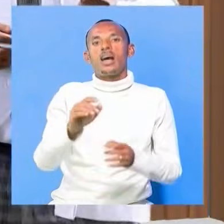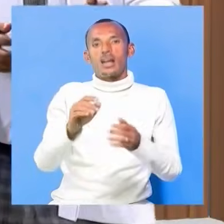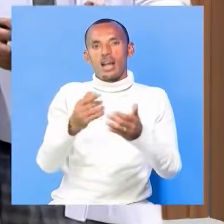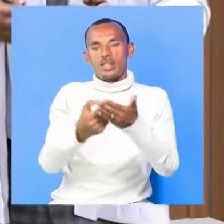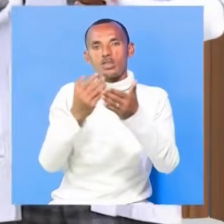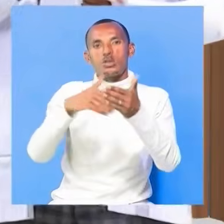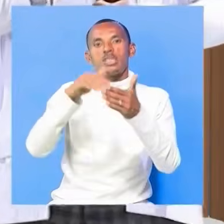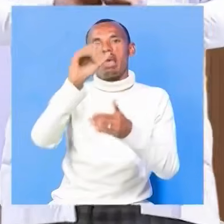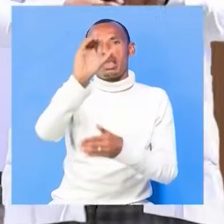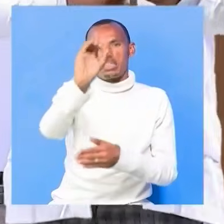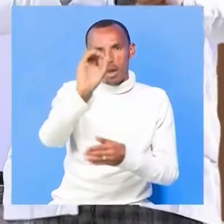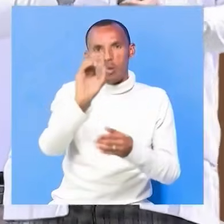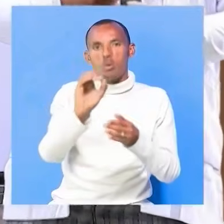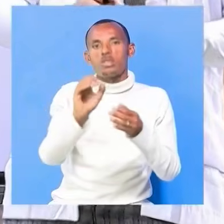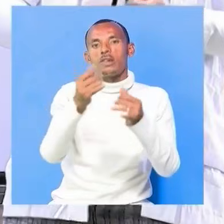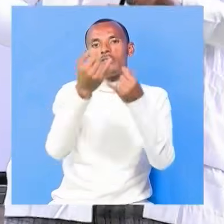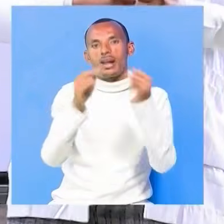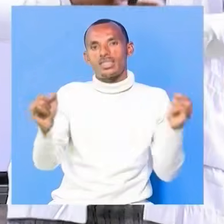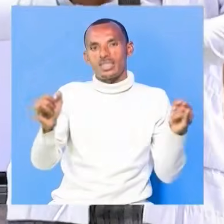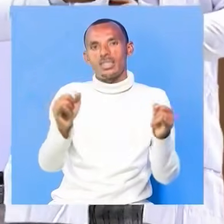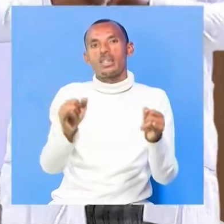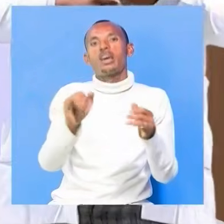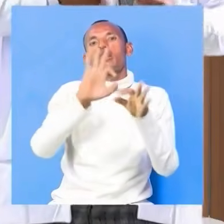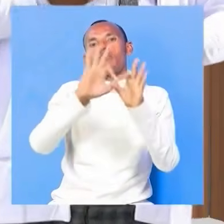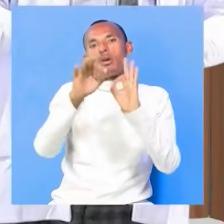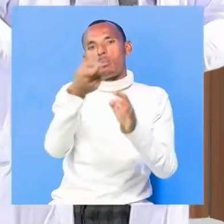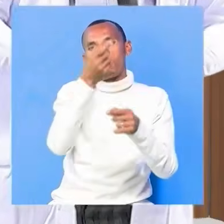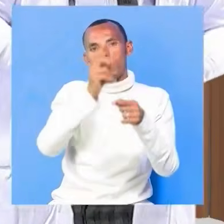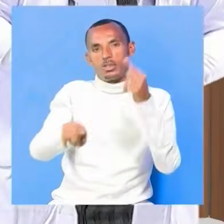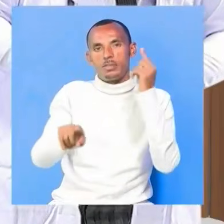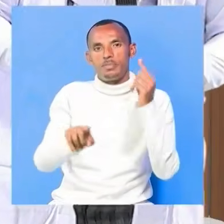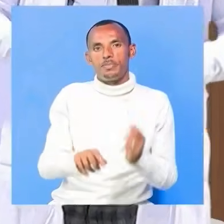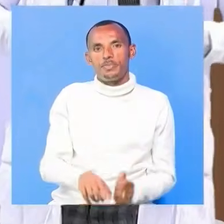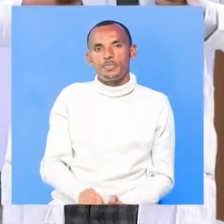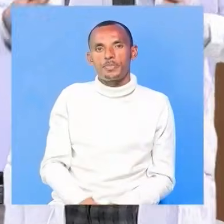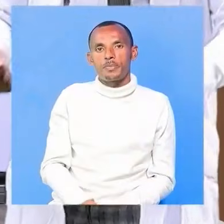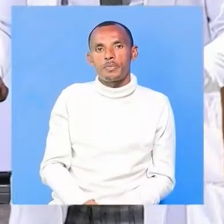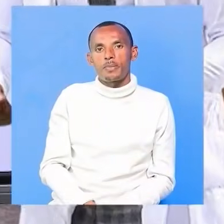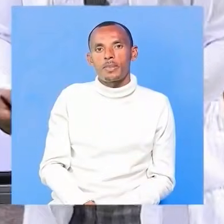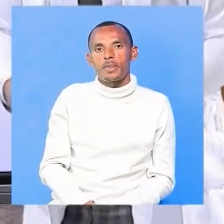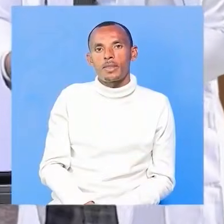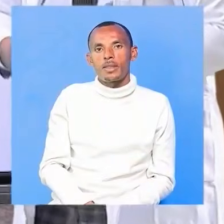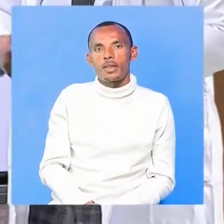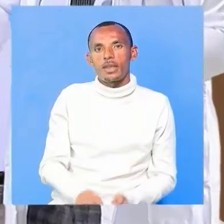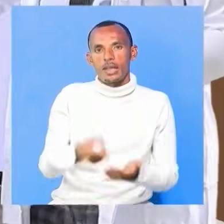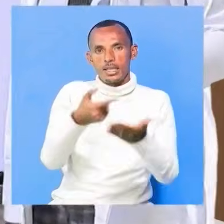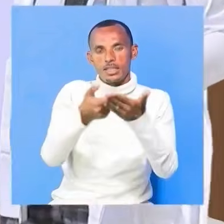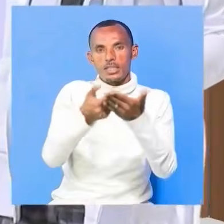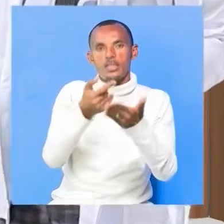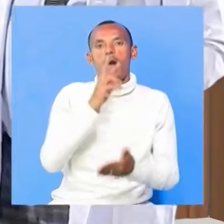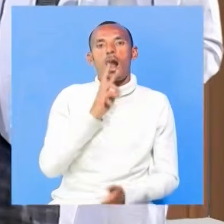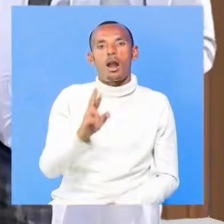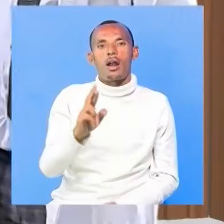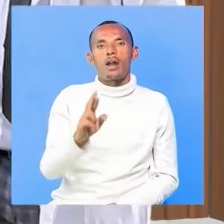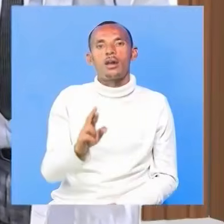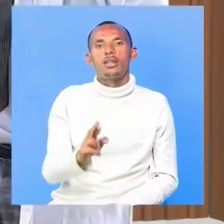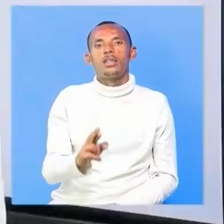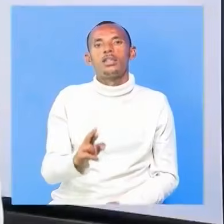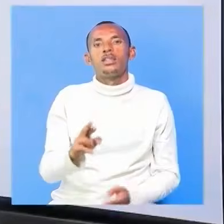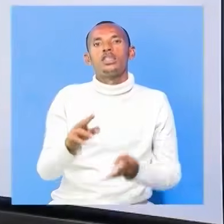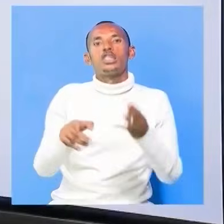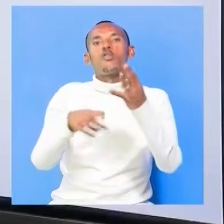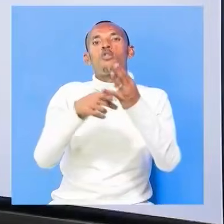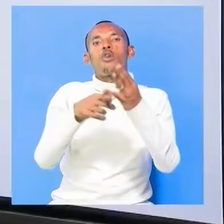the fraction A over B will not be defined, right? So these are